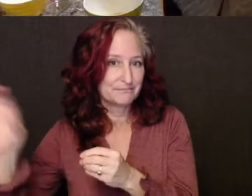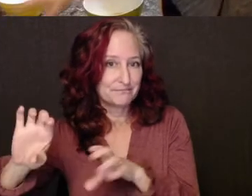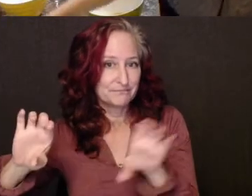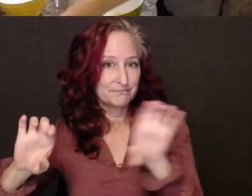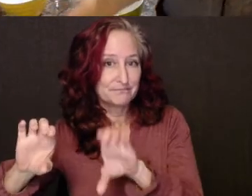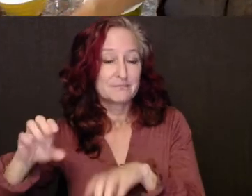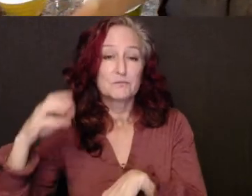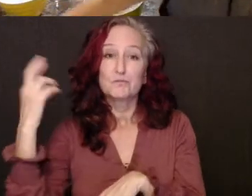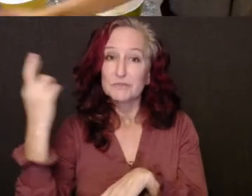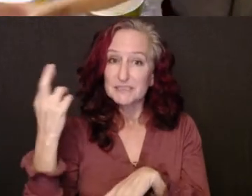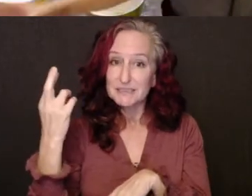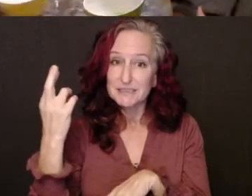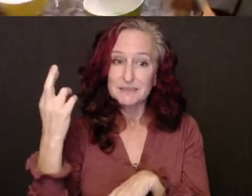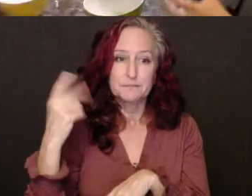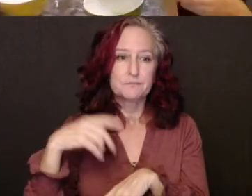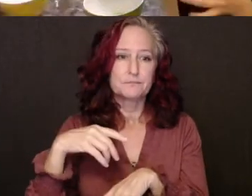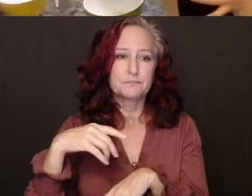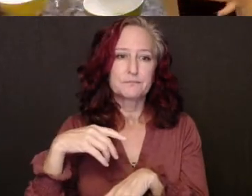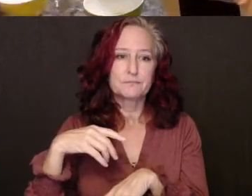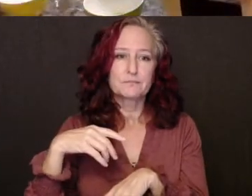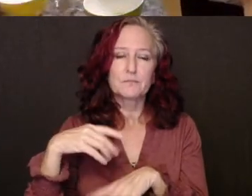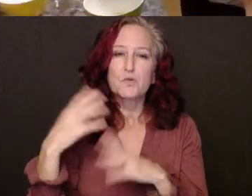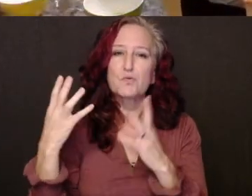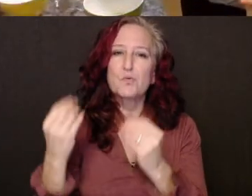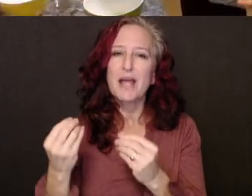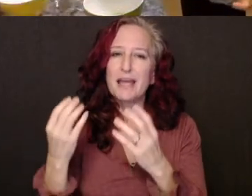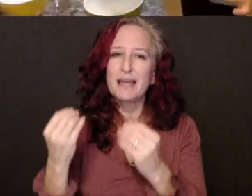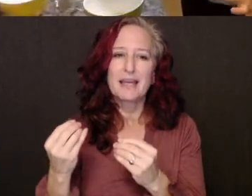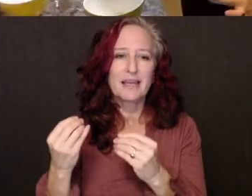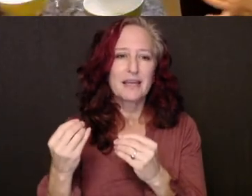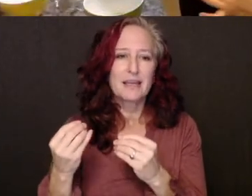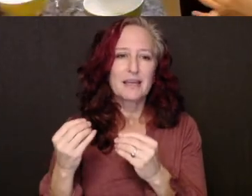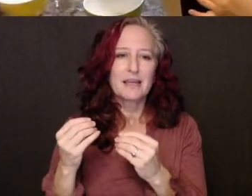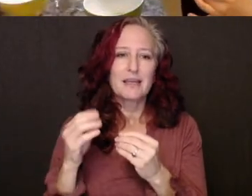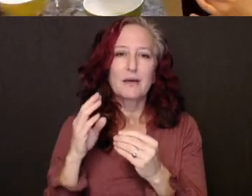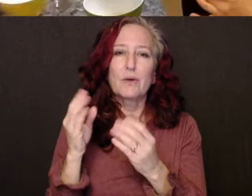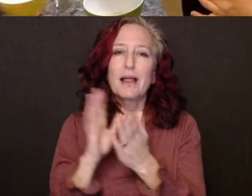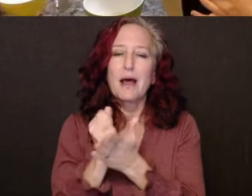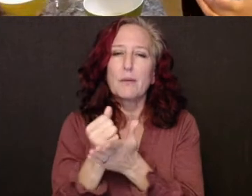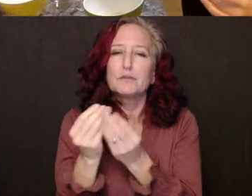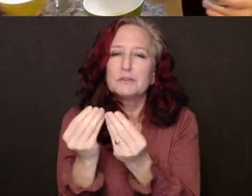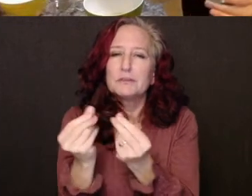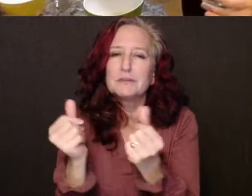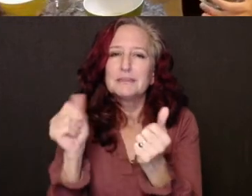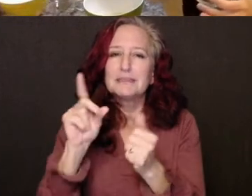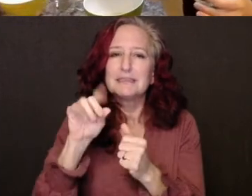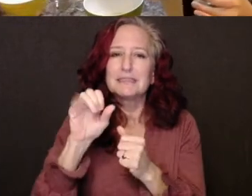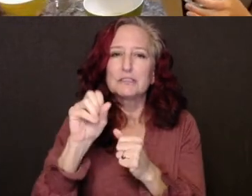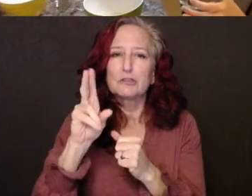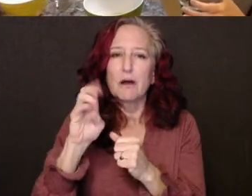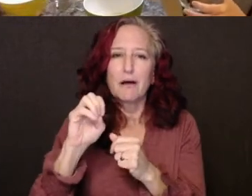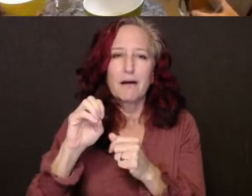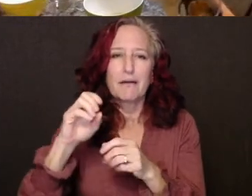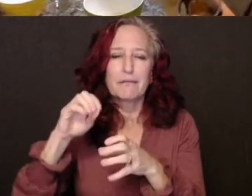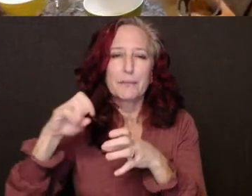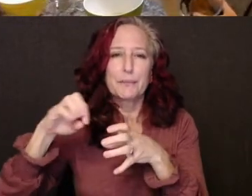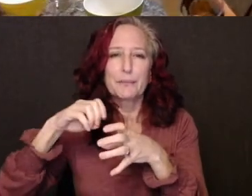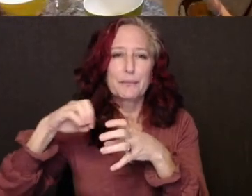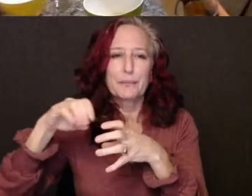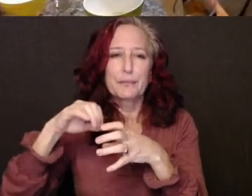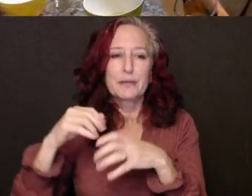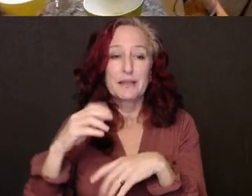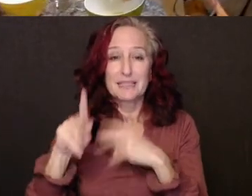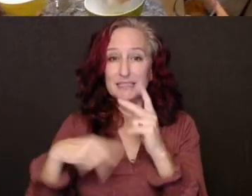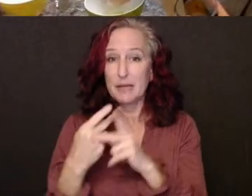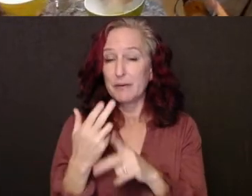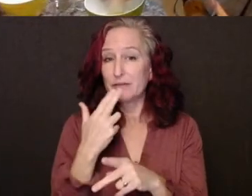those there. I have my sugars here, and a lot of people they are not wet ingredients, right? But I